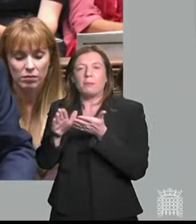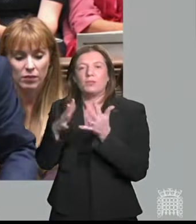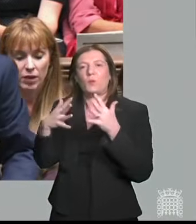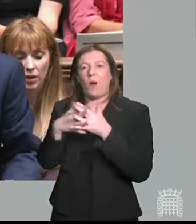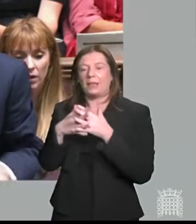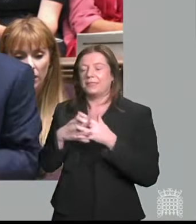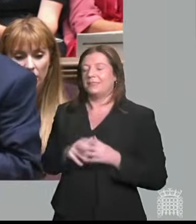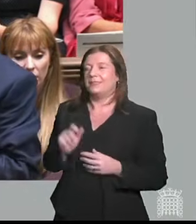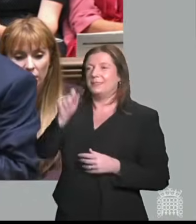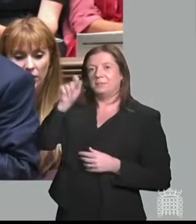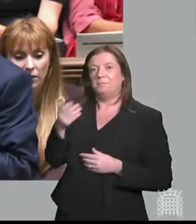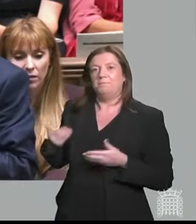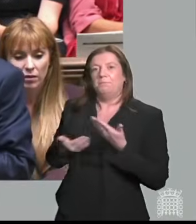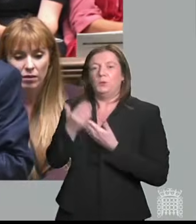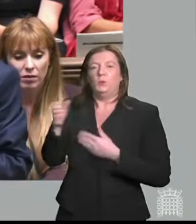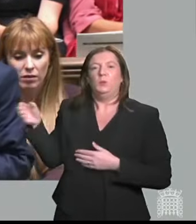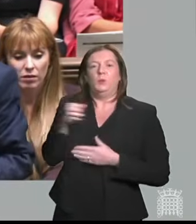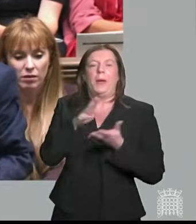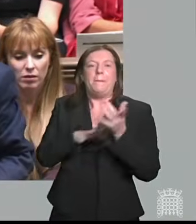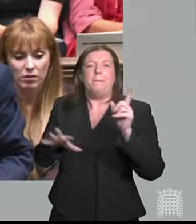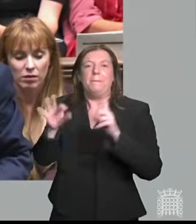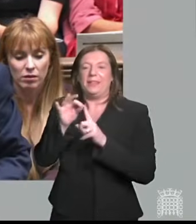West?